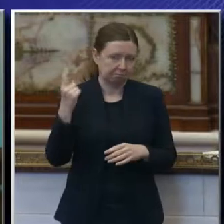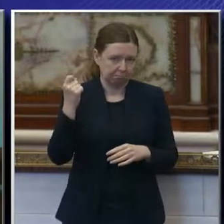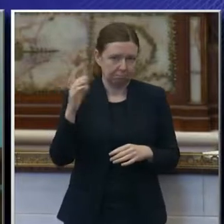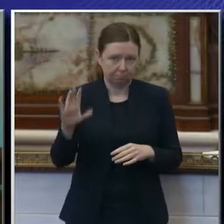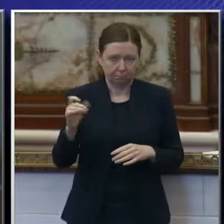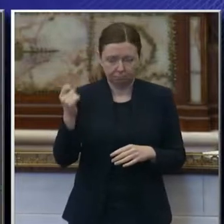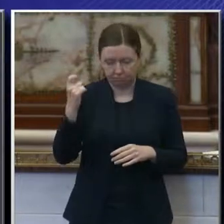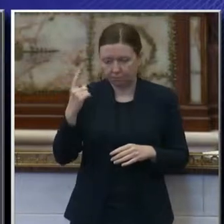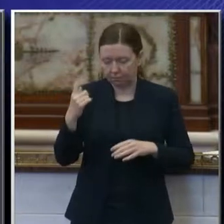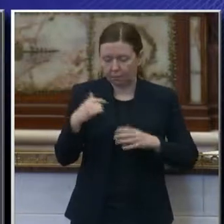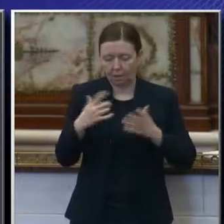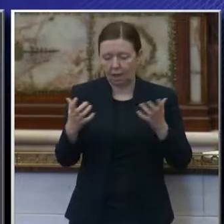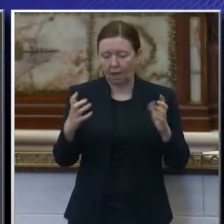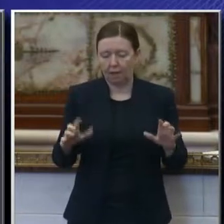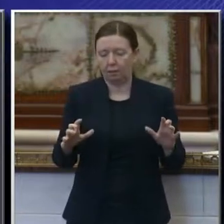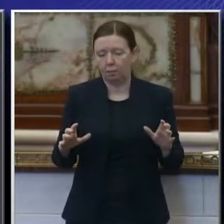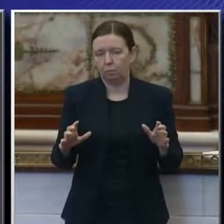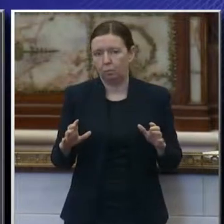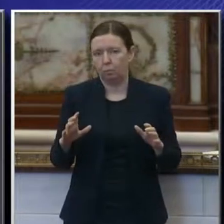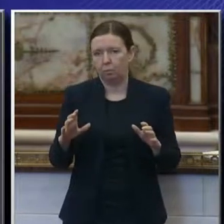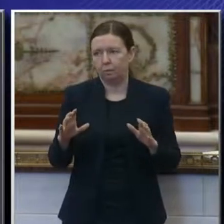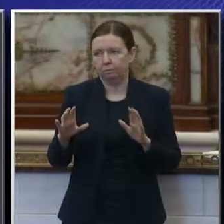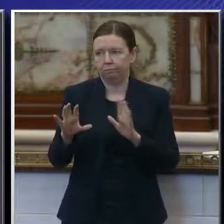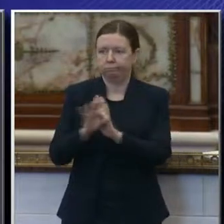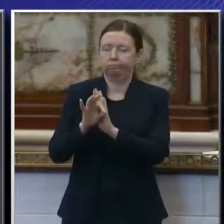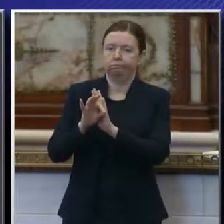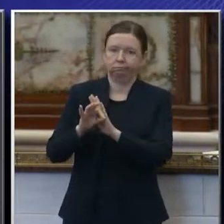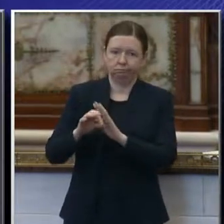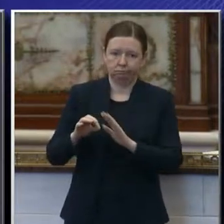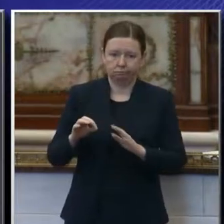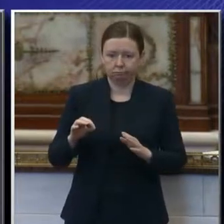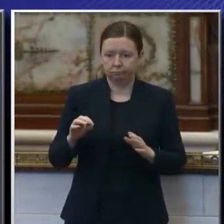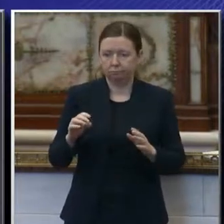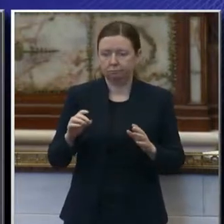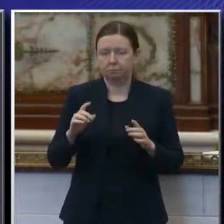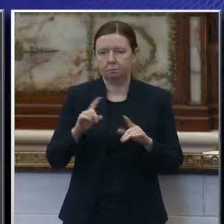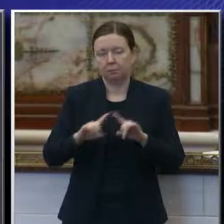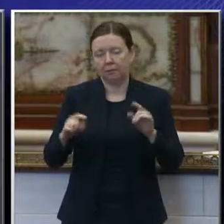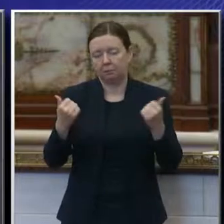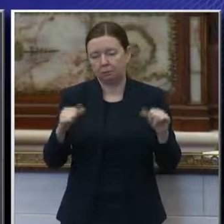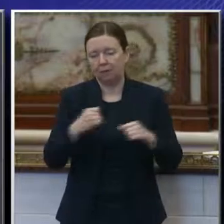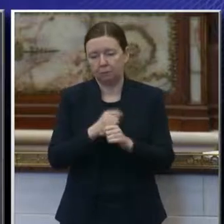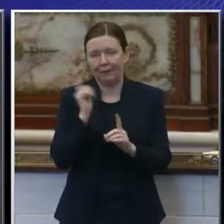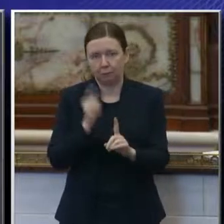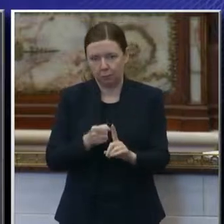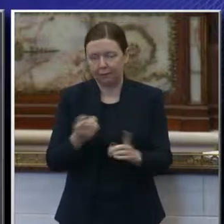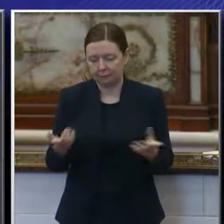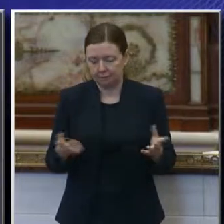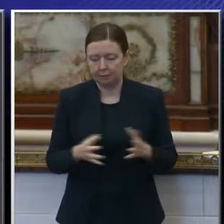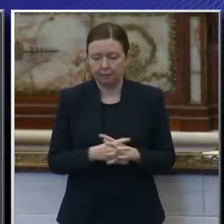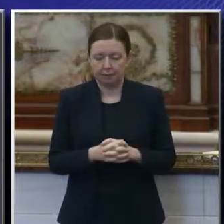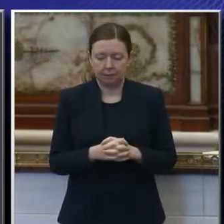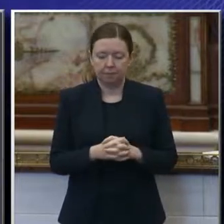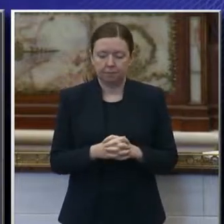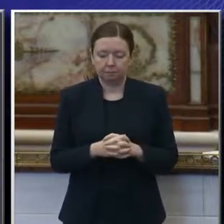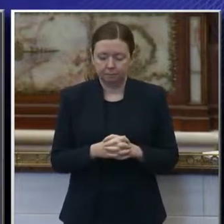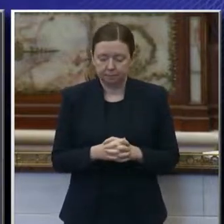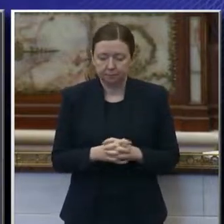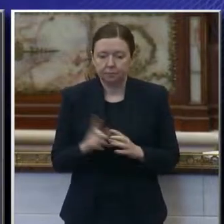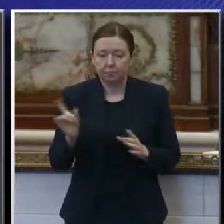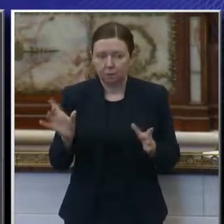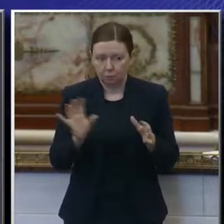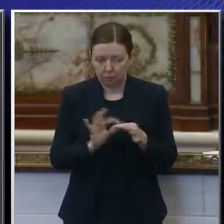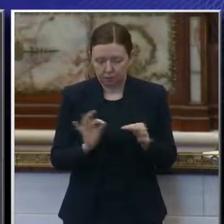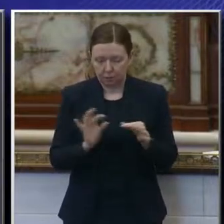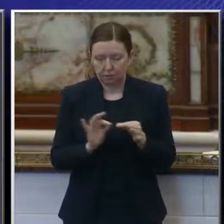I understand. I don't want to totally put you on the spot, but I'm trying to make a point. And, you know, you had mentioned